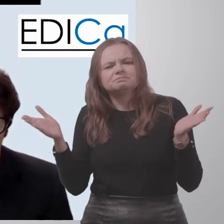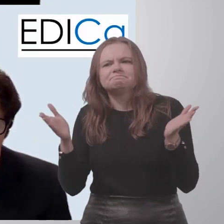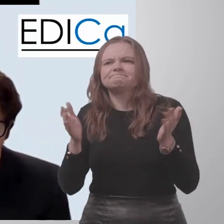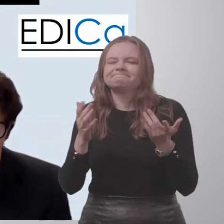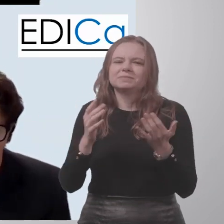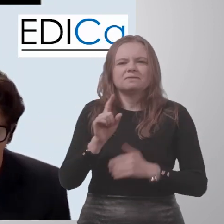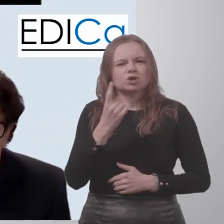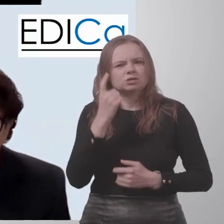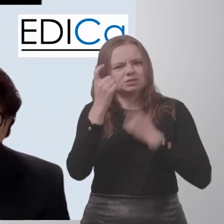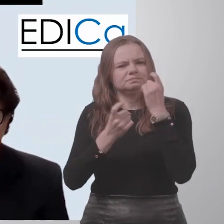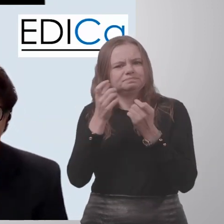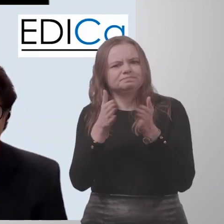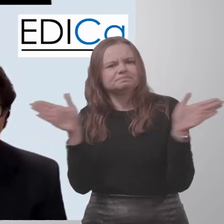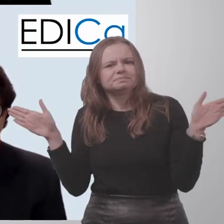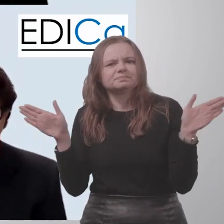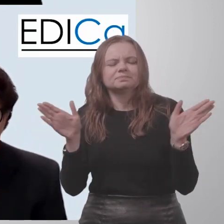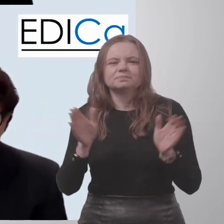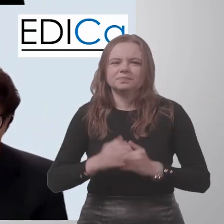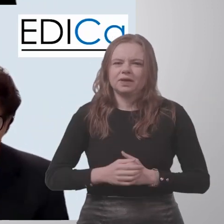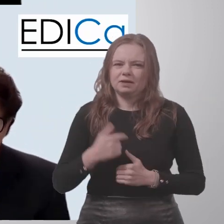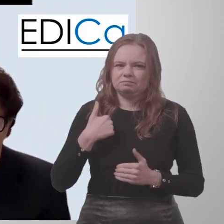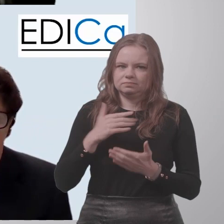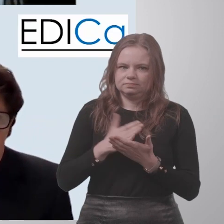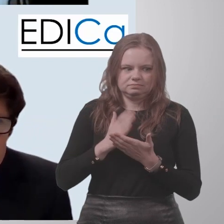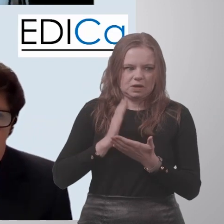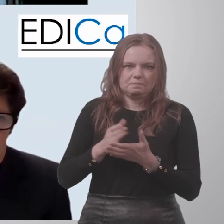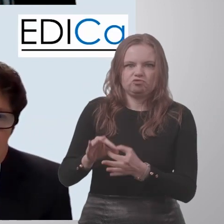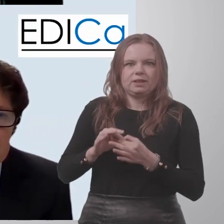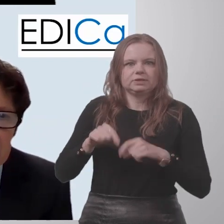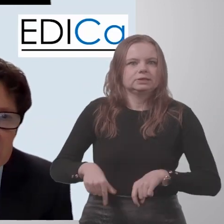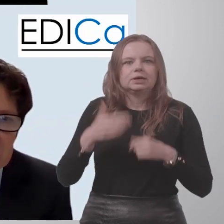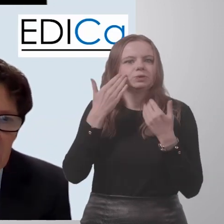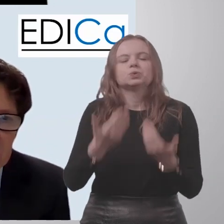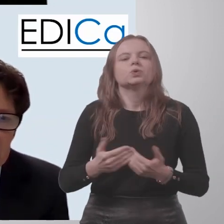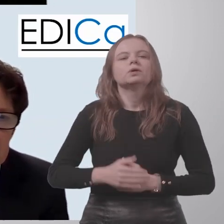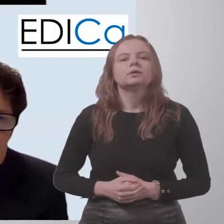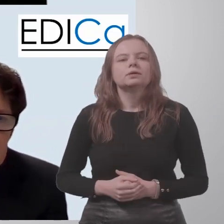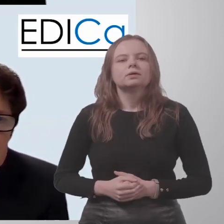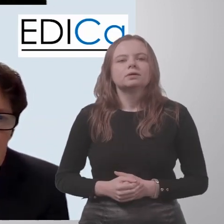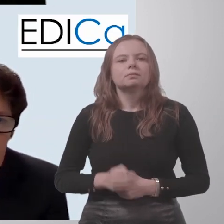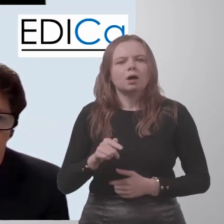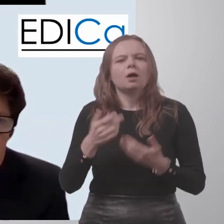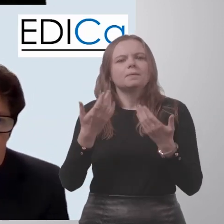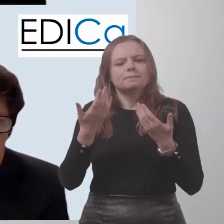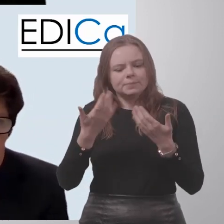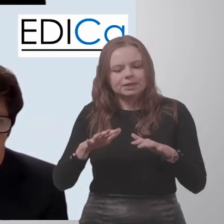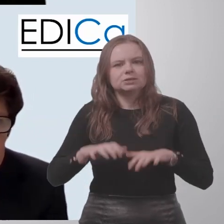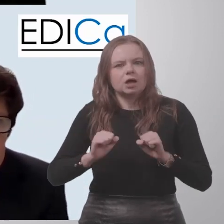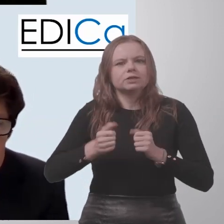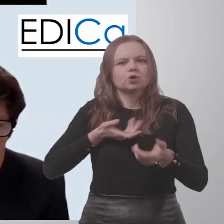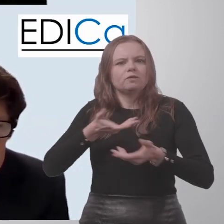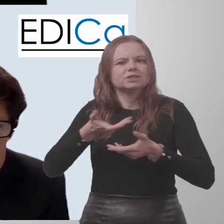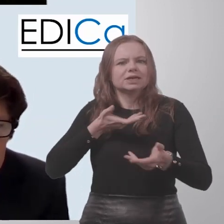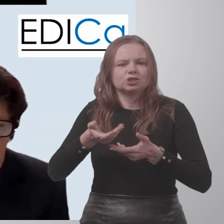I think it's, and I'm not sure how relevant this is, but, you know, whilst in one sense, as we kind of started this conversation, I'm white, male,